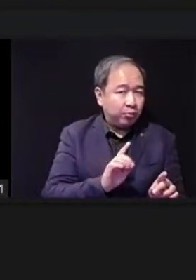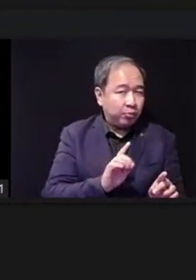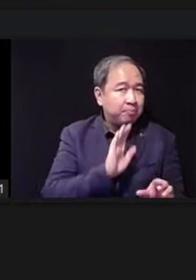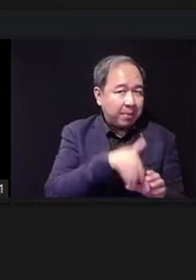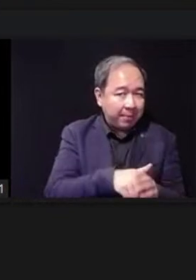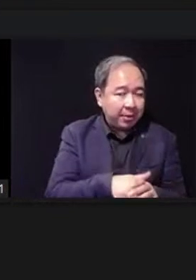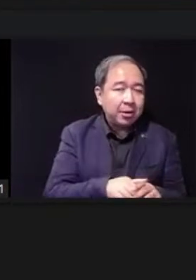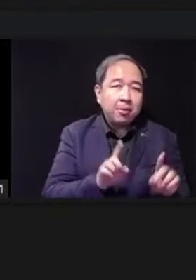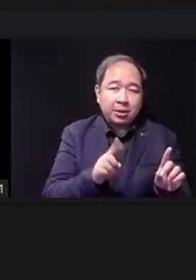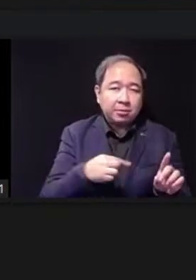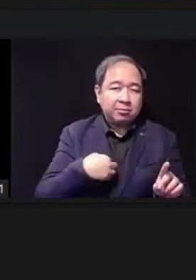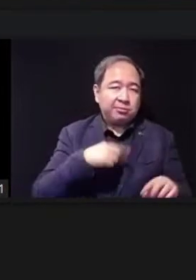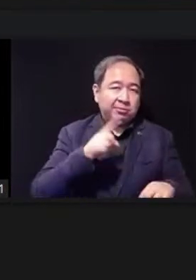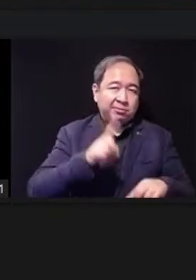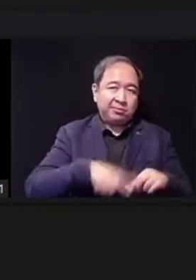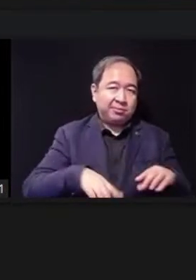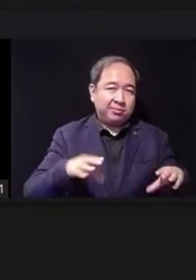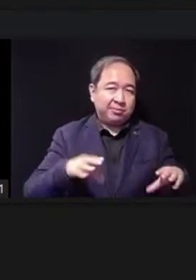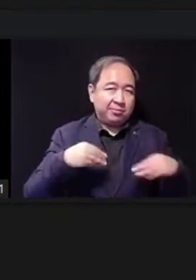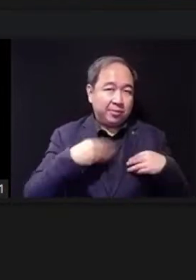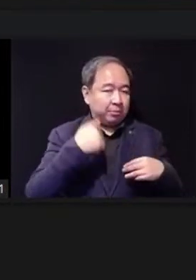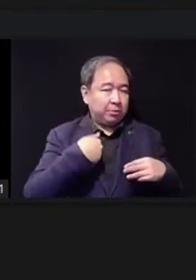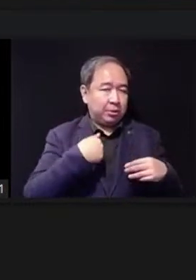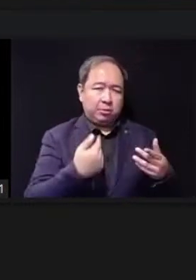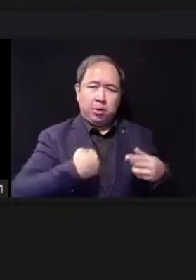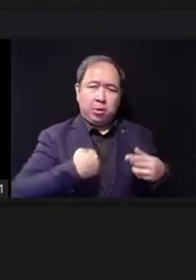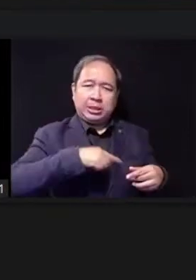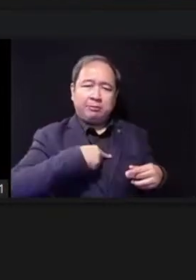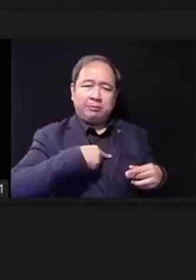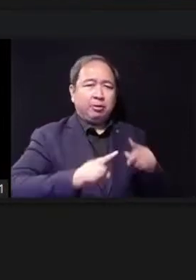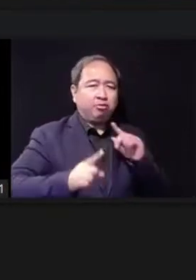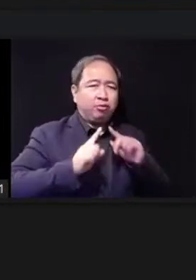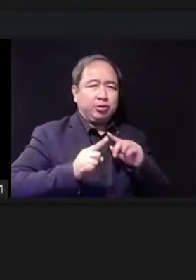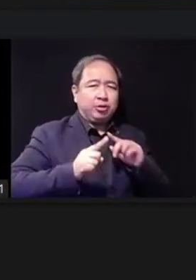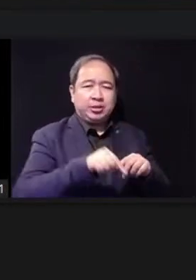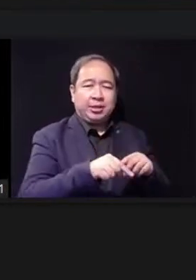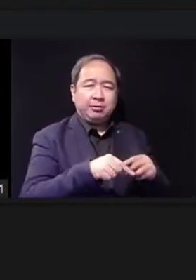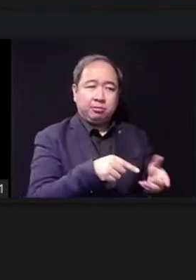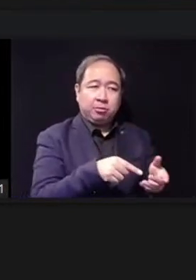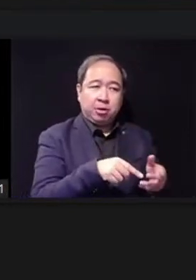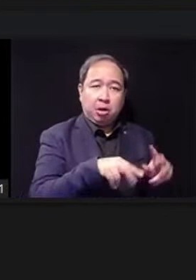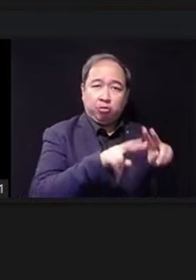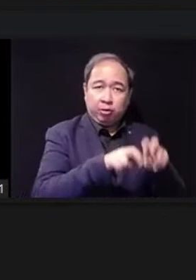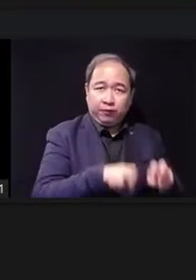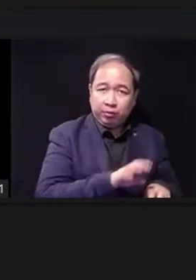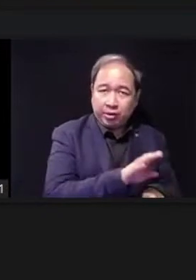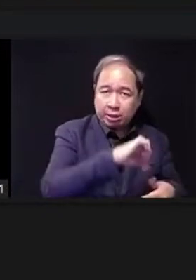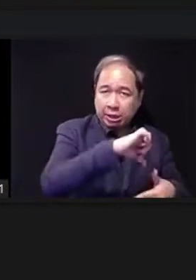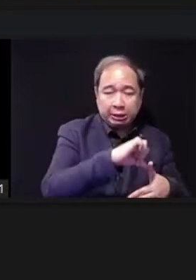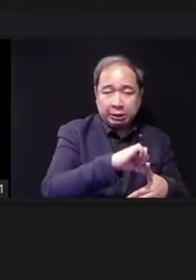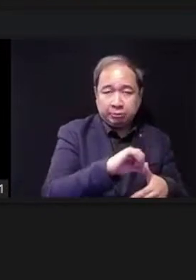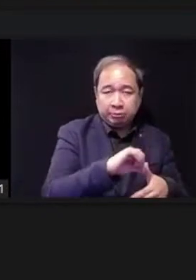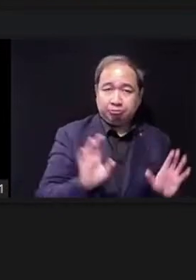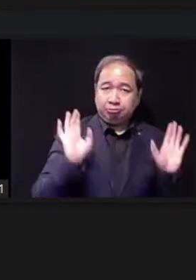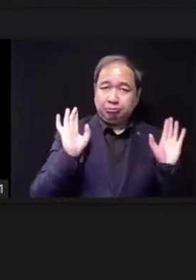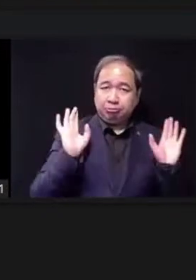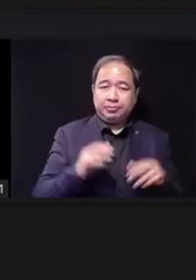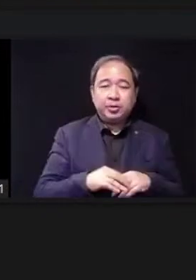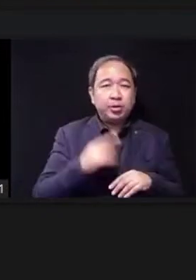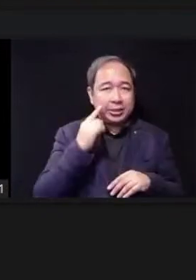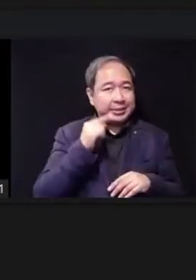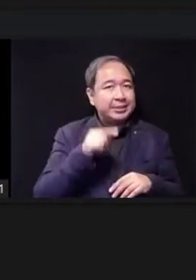have not negotiated those reviews ourselves. So with this rationale,